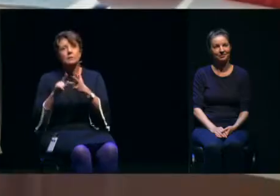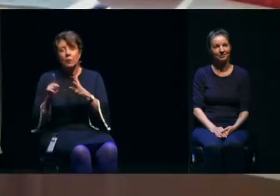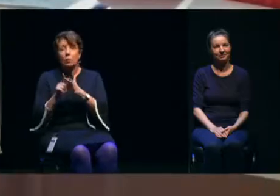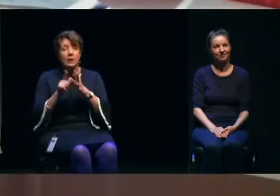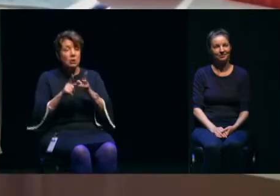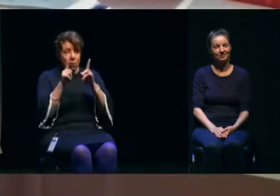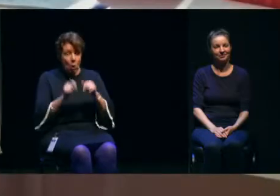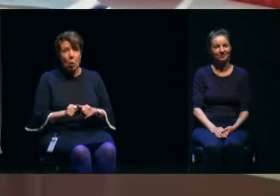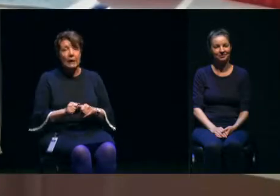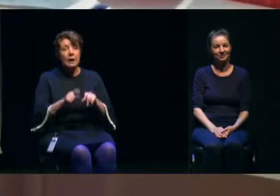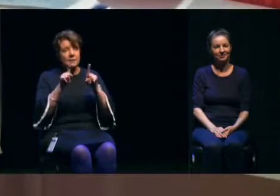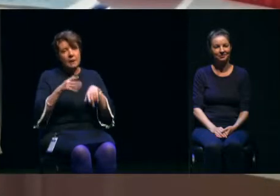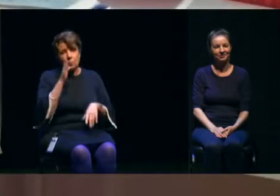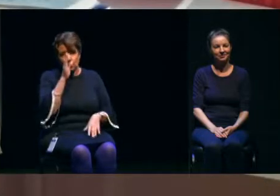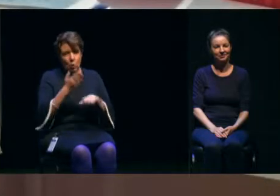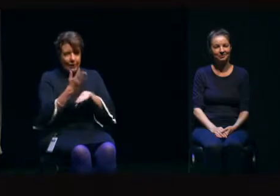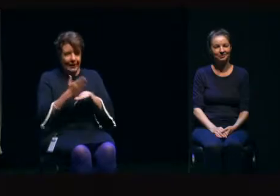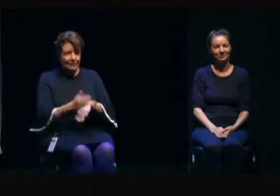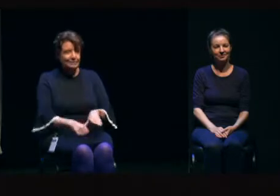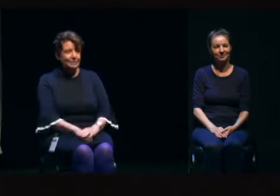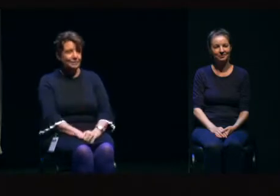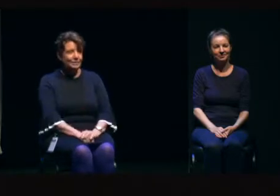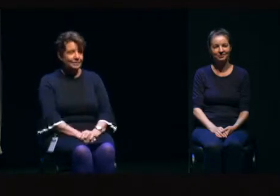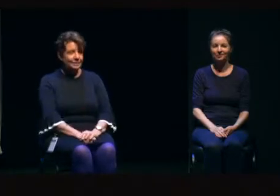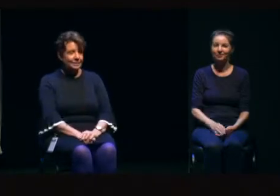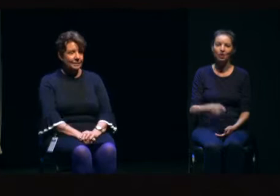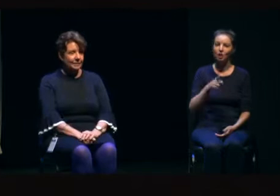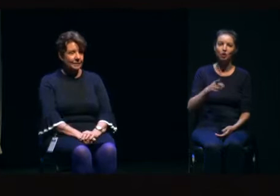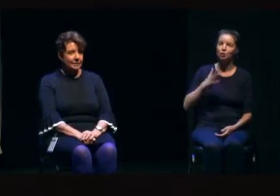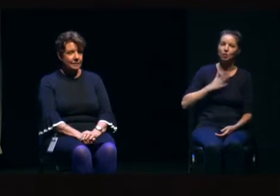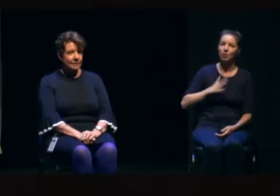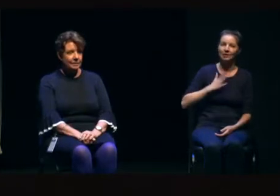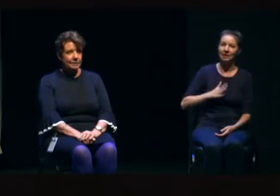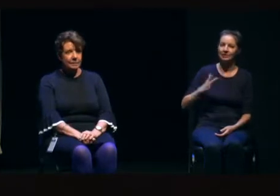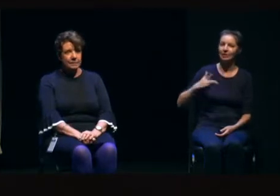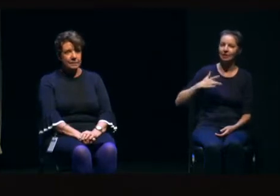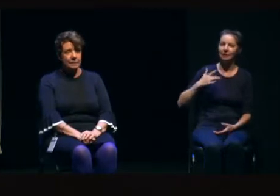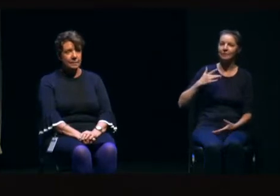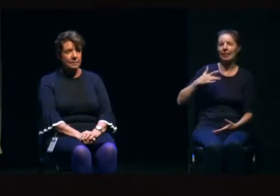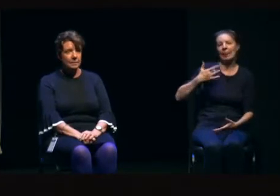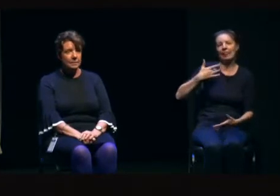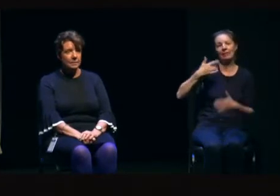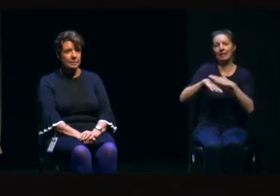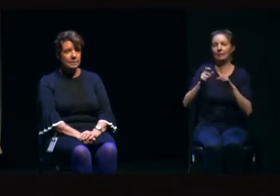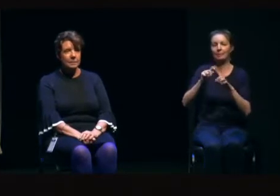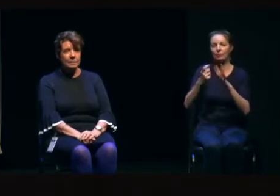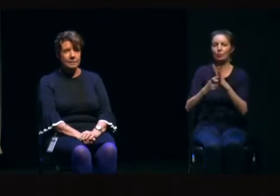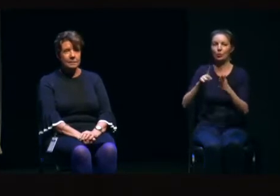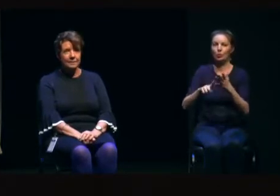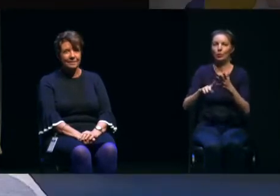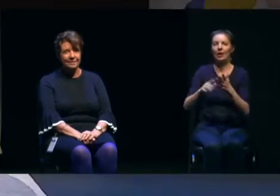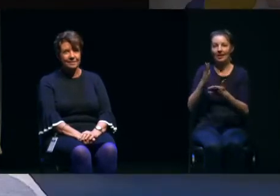early. Start working. I don't think you needed to be a grandfather living in Peru to believe that. I think we've all heard a version of